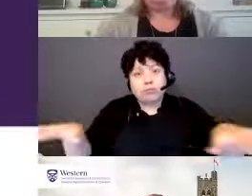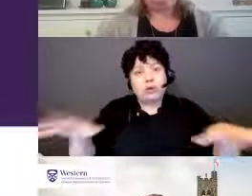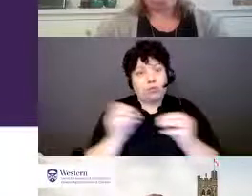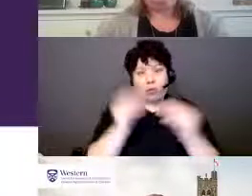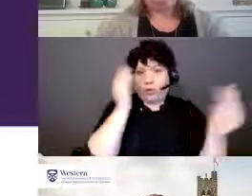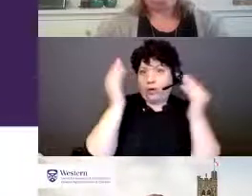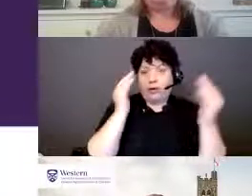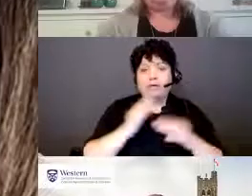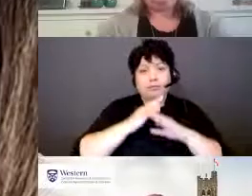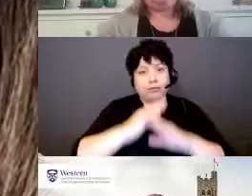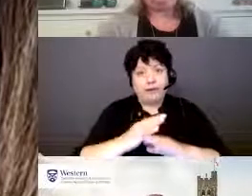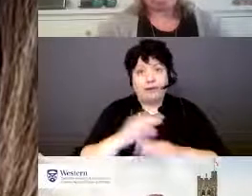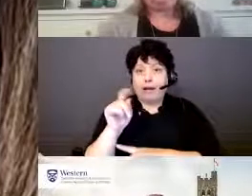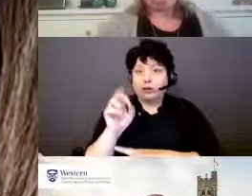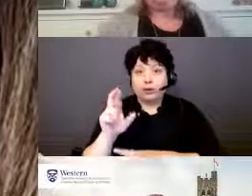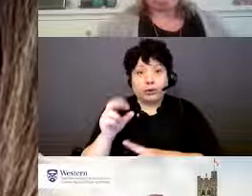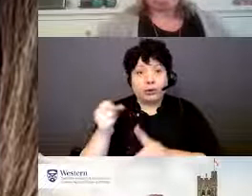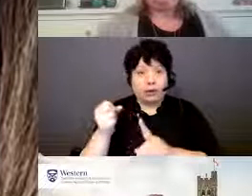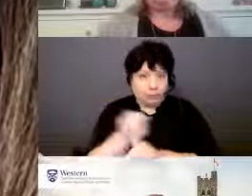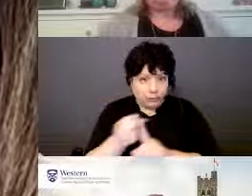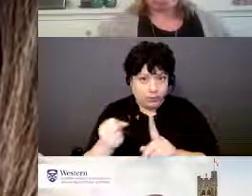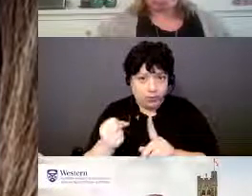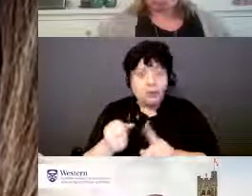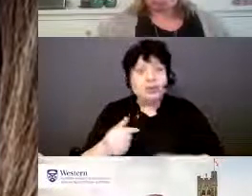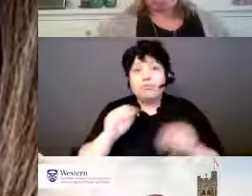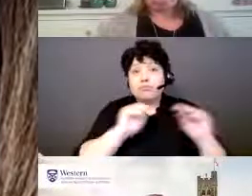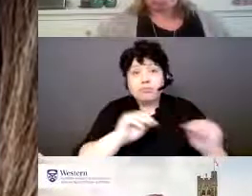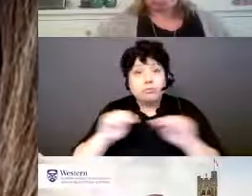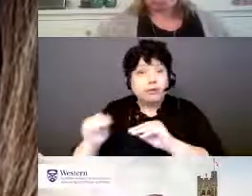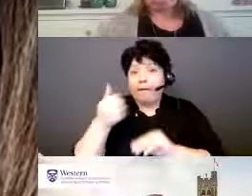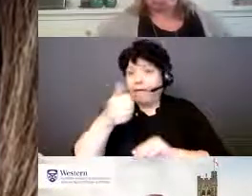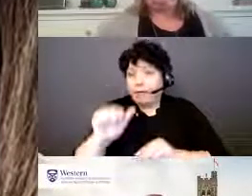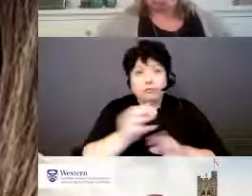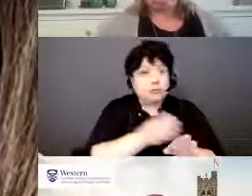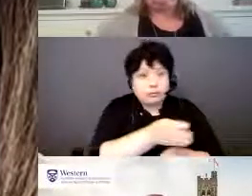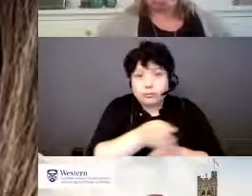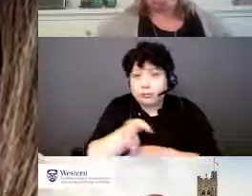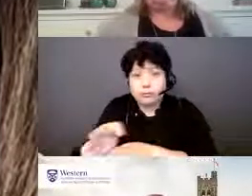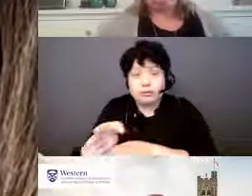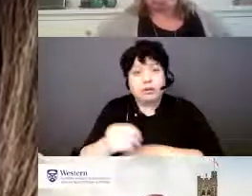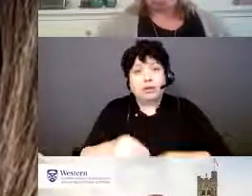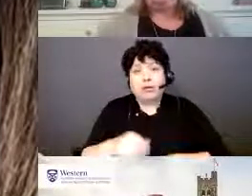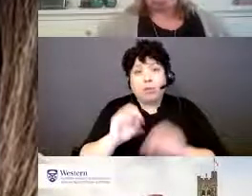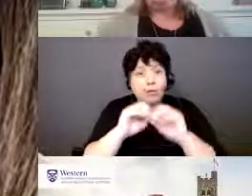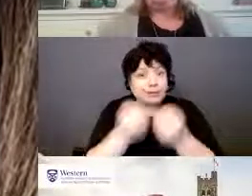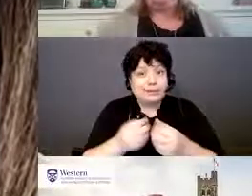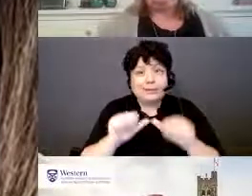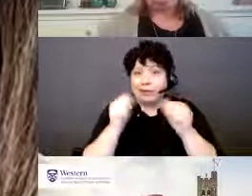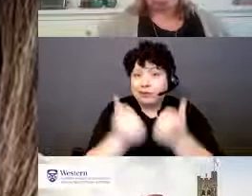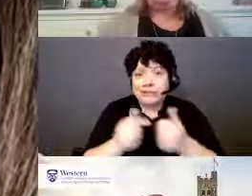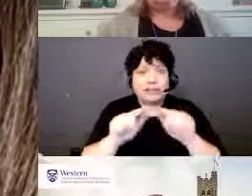abuse prevention. We do training to all sectors of agencies and organizations as